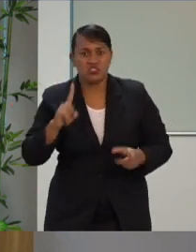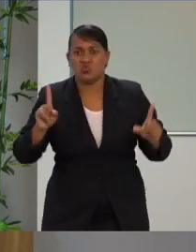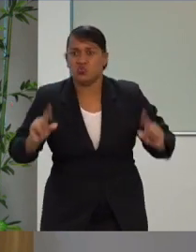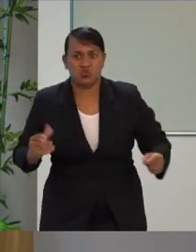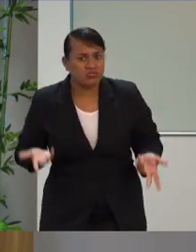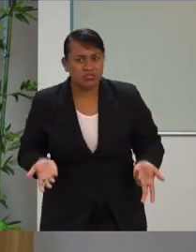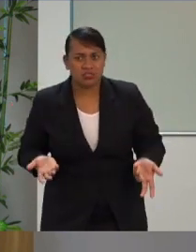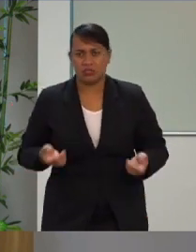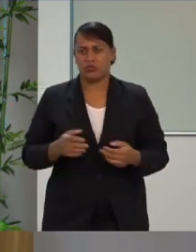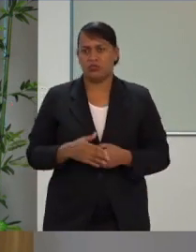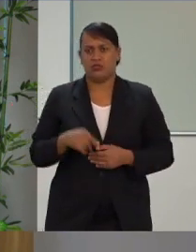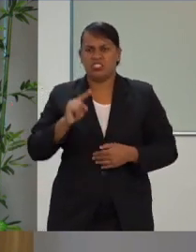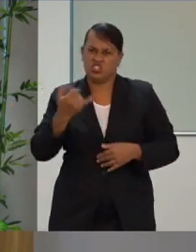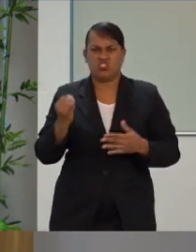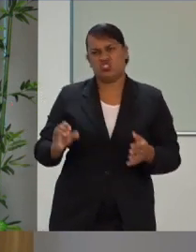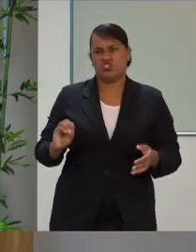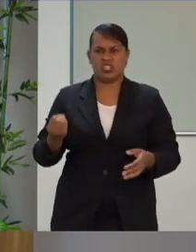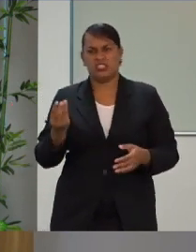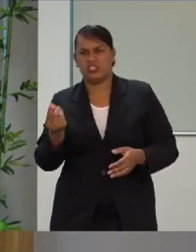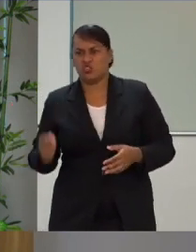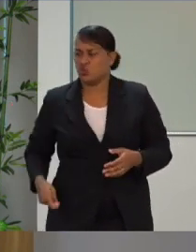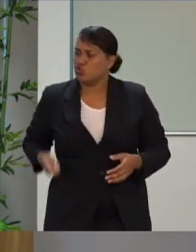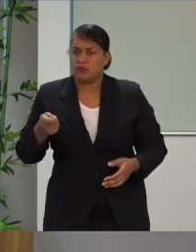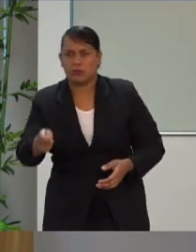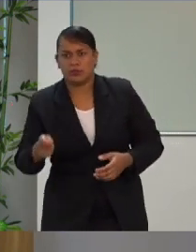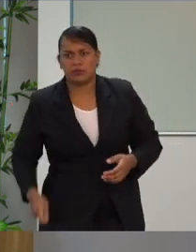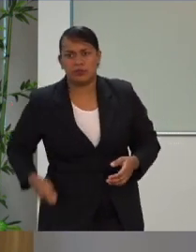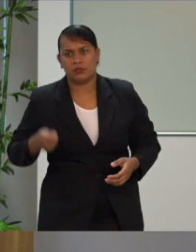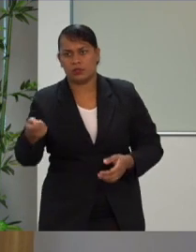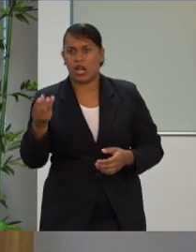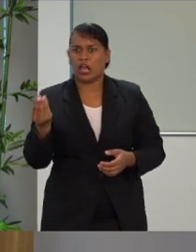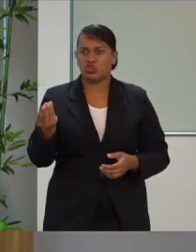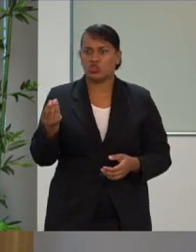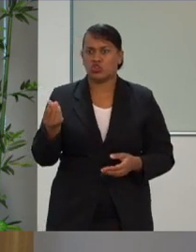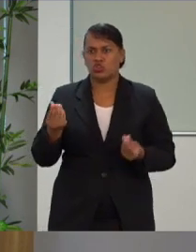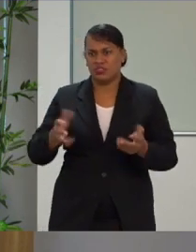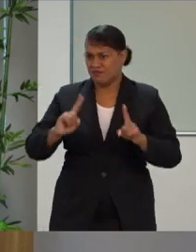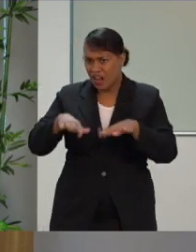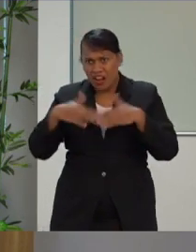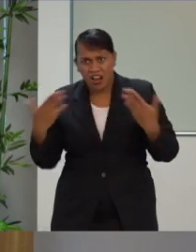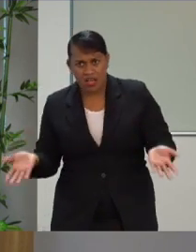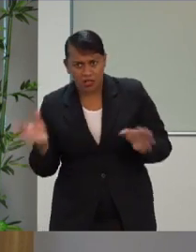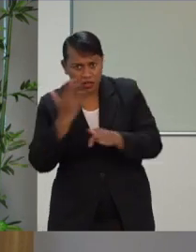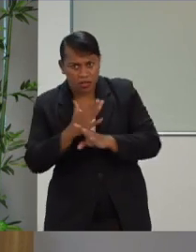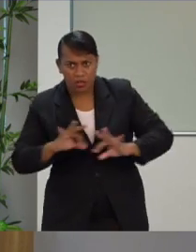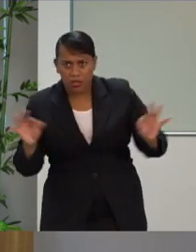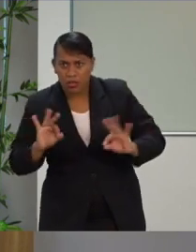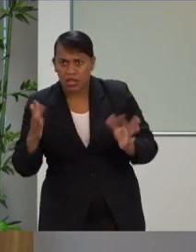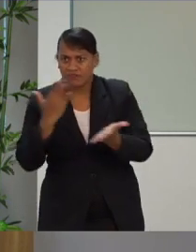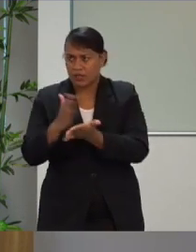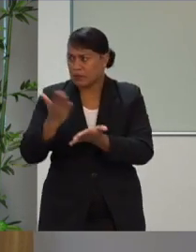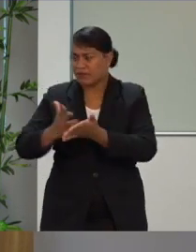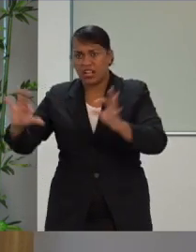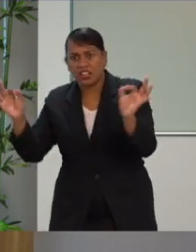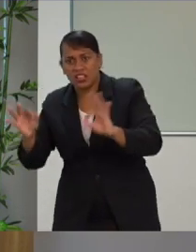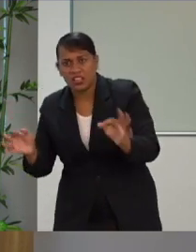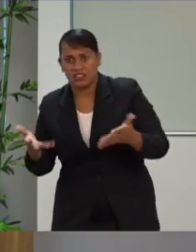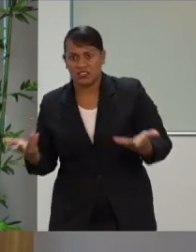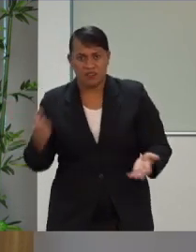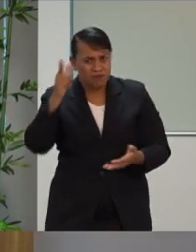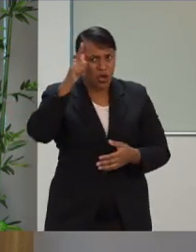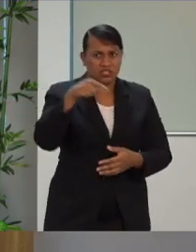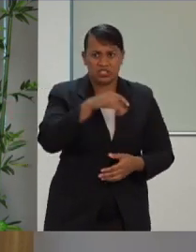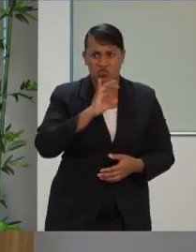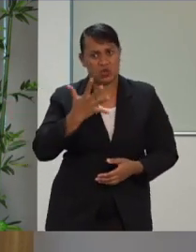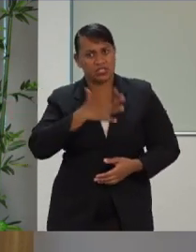like cash under the table. So now when she does not have that work, now the employer won't give her the letter saying,